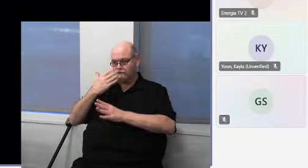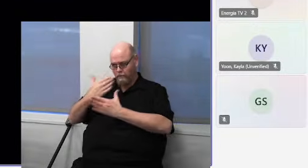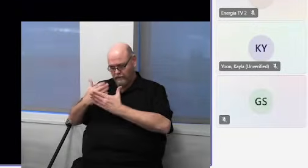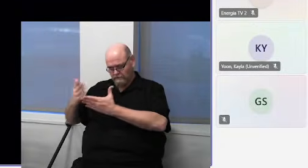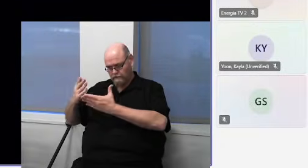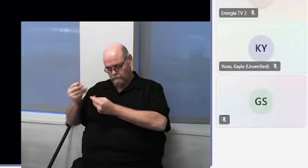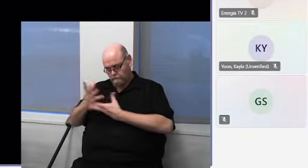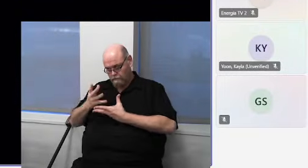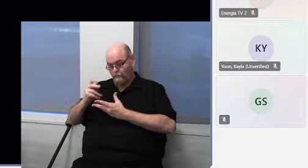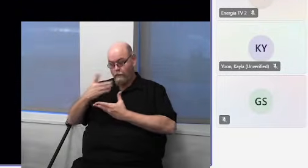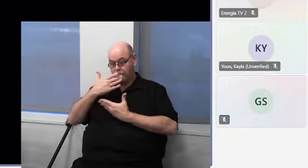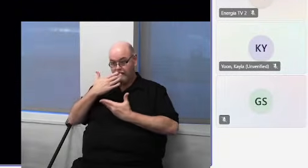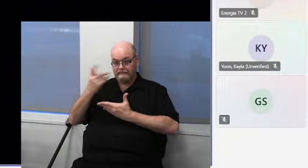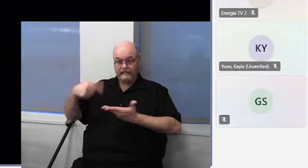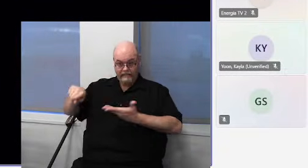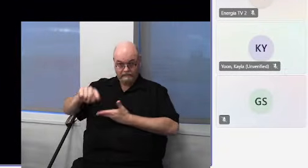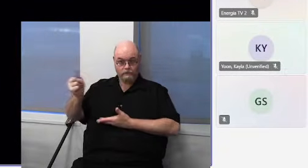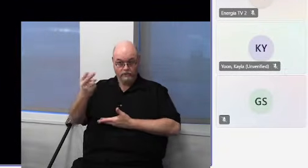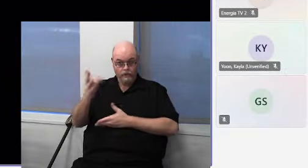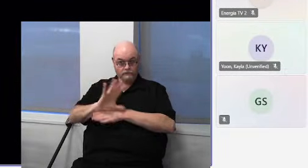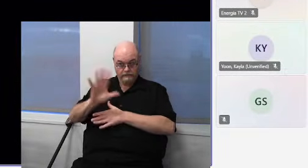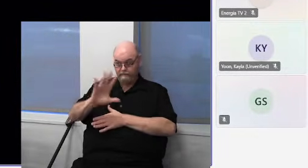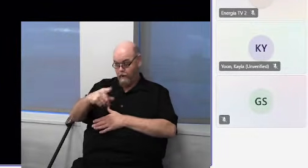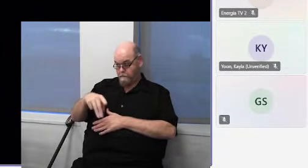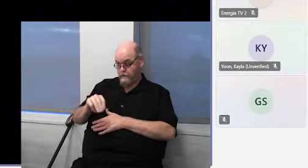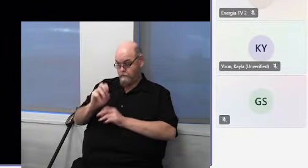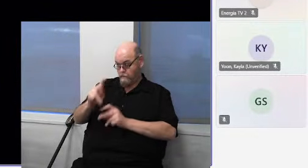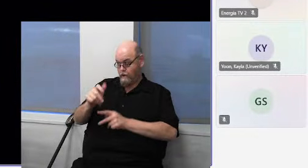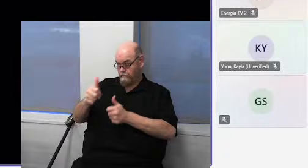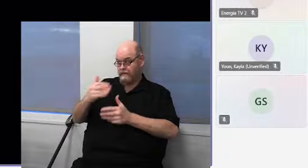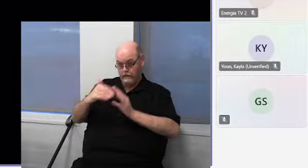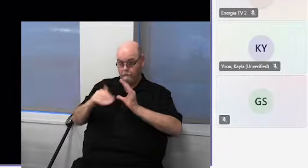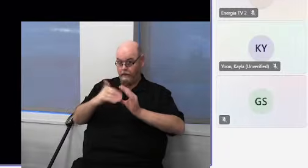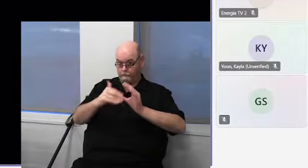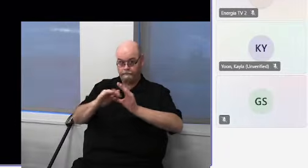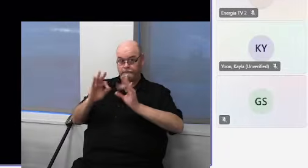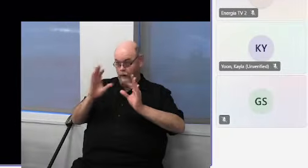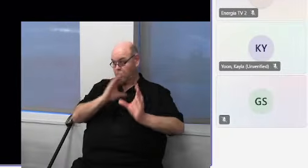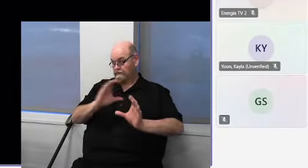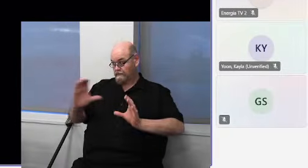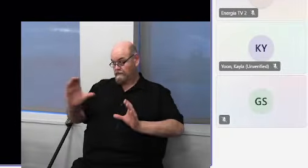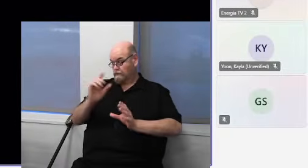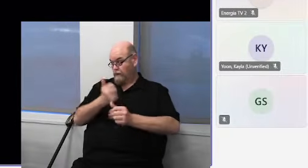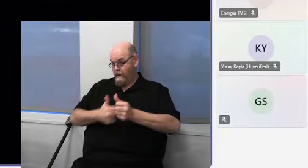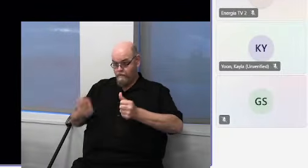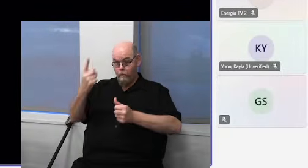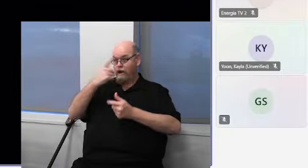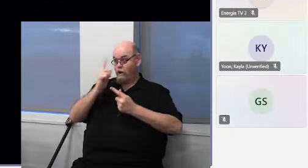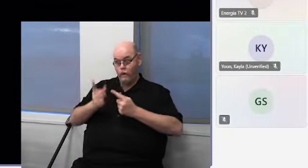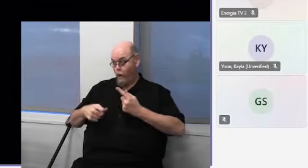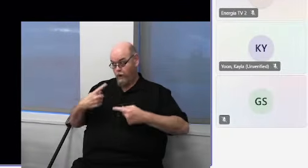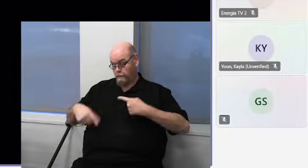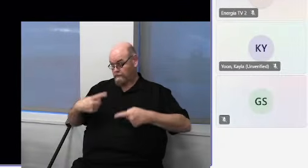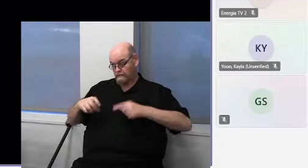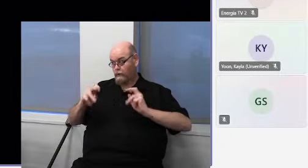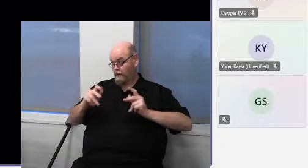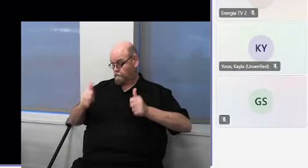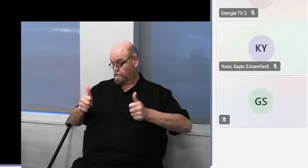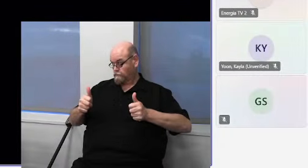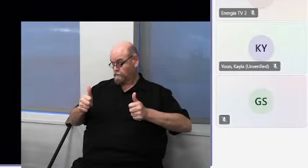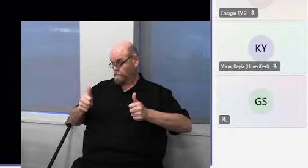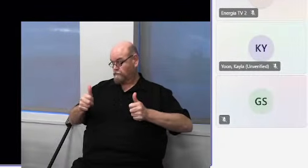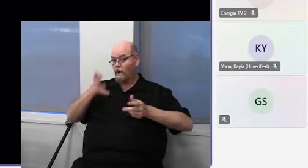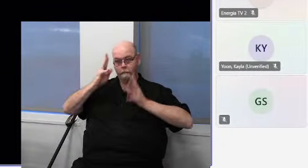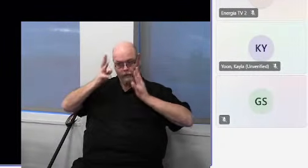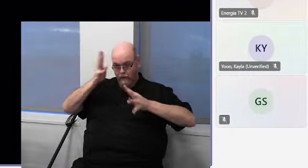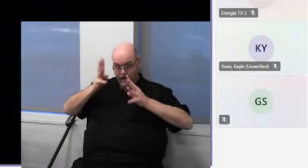Ms. Mercado's intervention. Okay? Next Thursday, 5 p.m. Atlantic. By email, copy everybody. No argument,